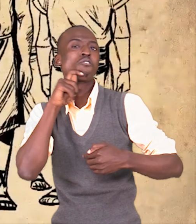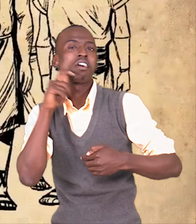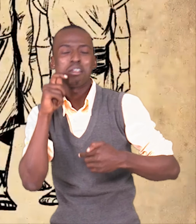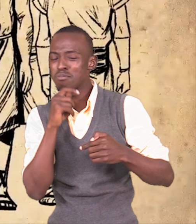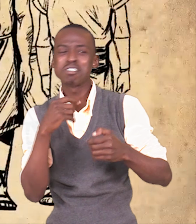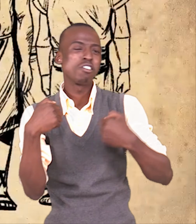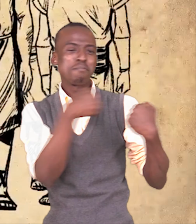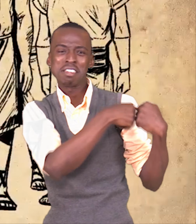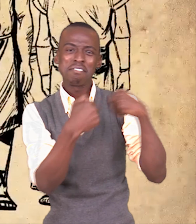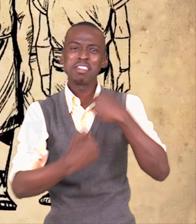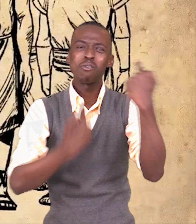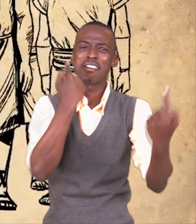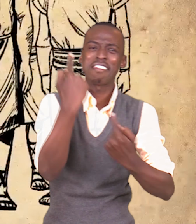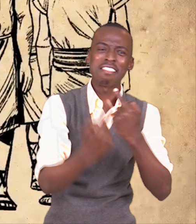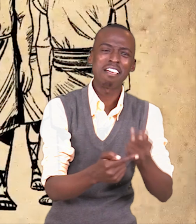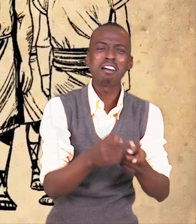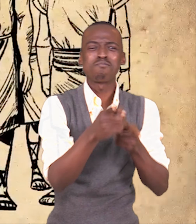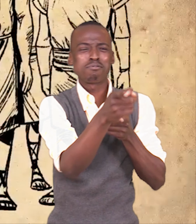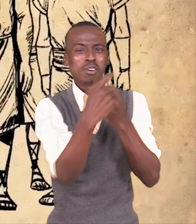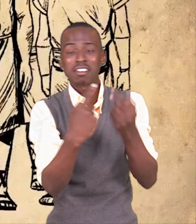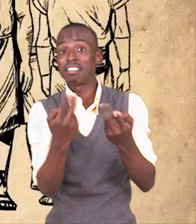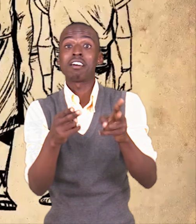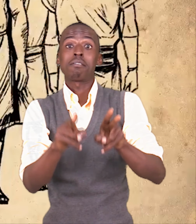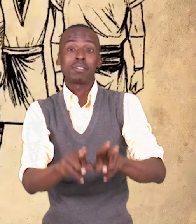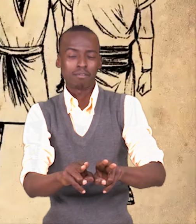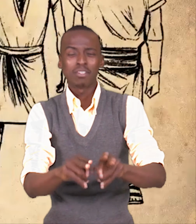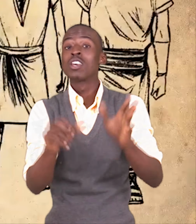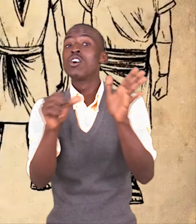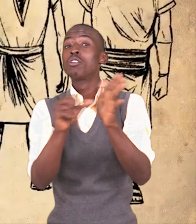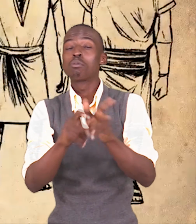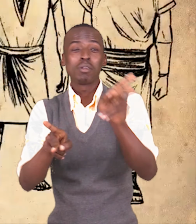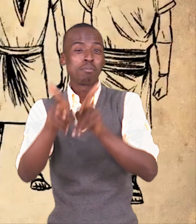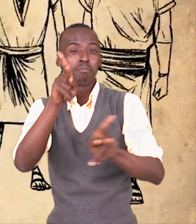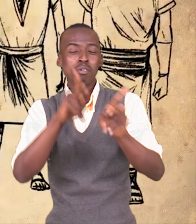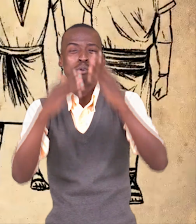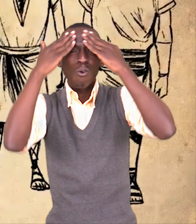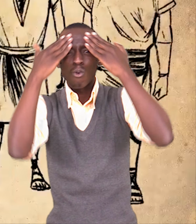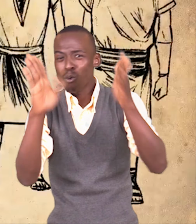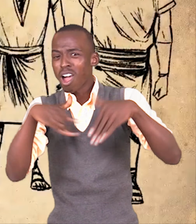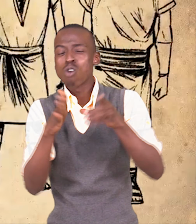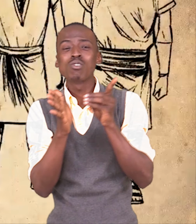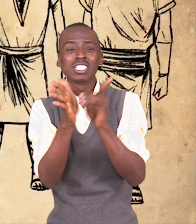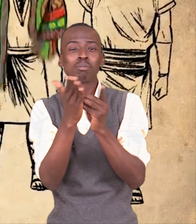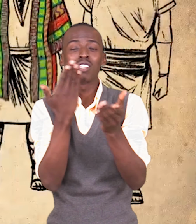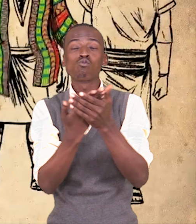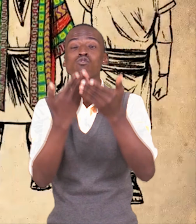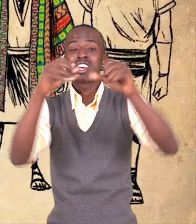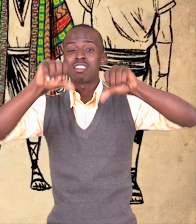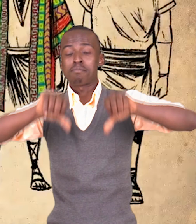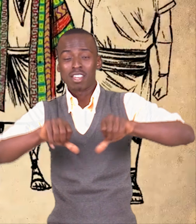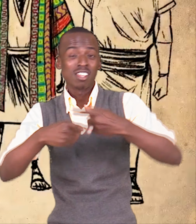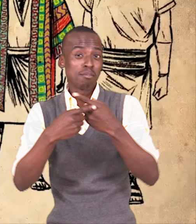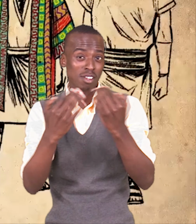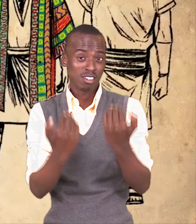family. But Jacob loves his 11th son, Joseph, way more than all the others. And so he gives him the special Technicolor